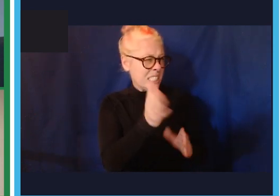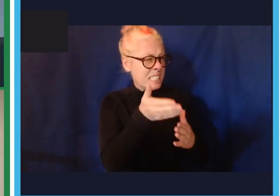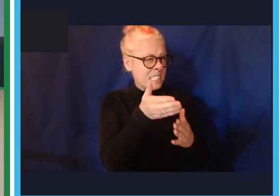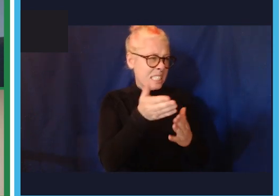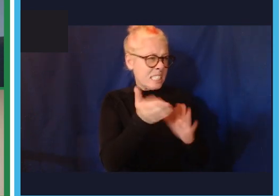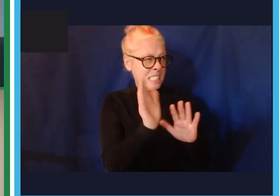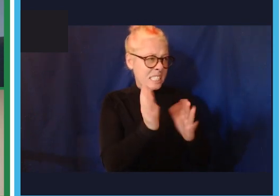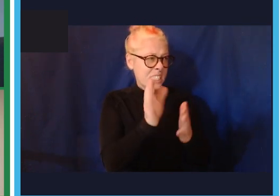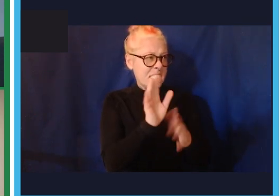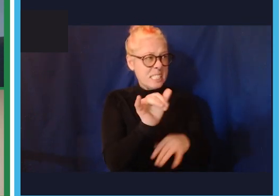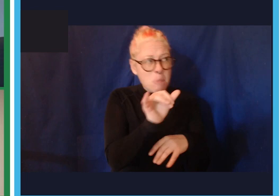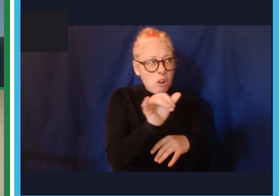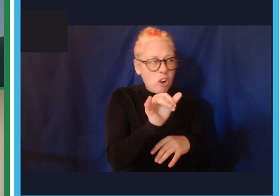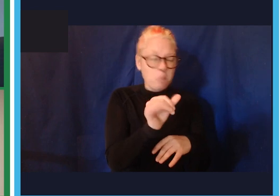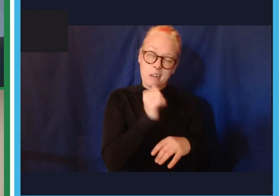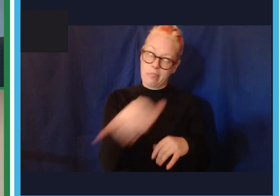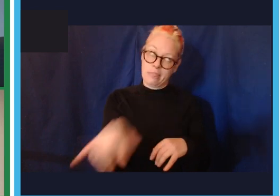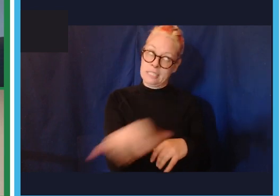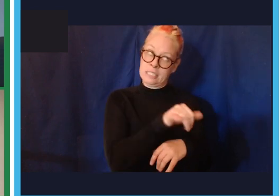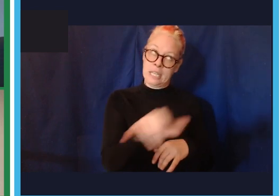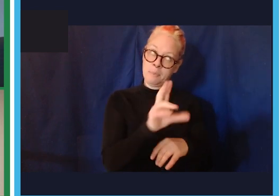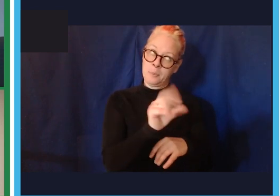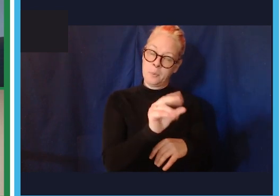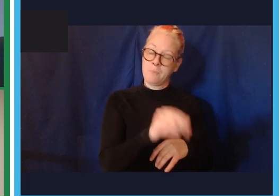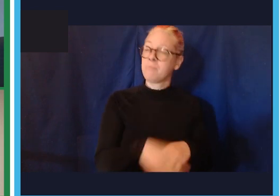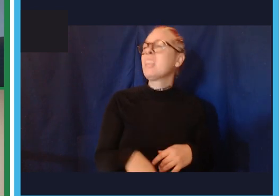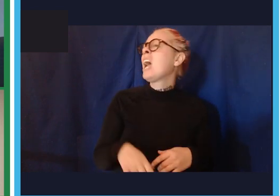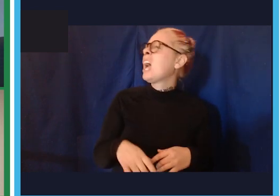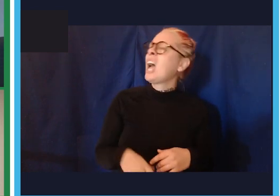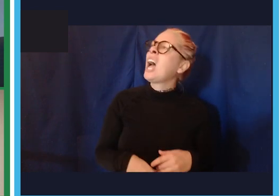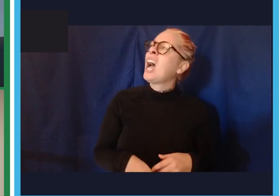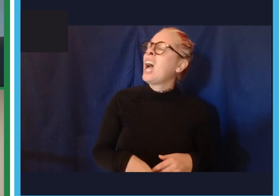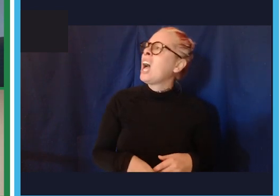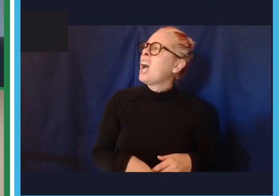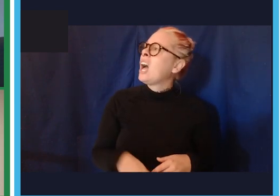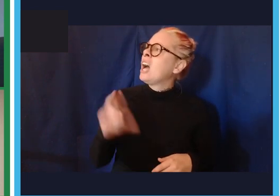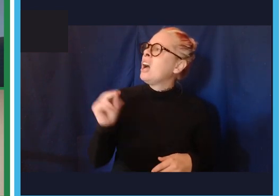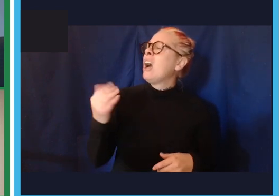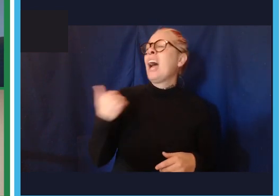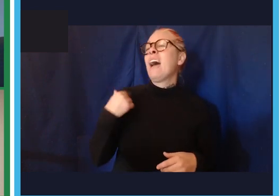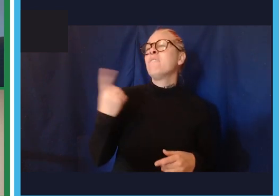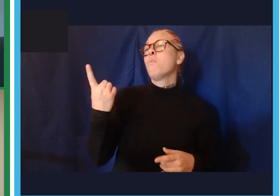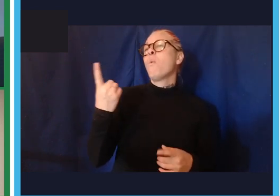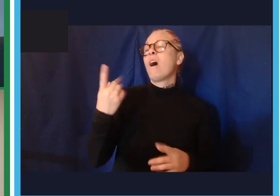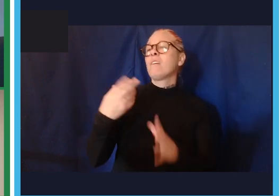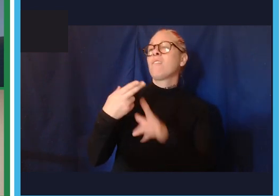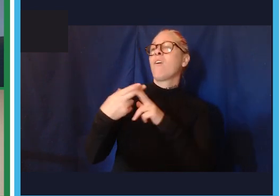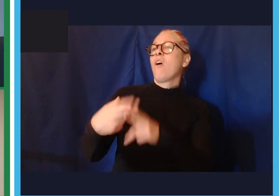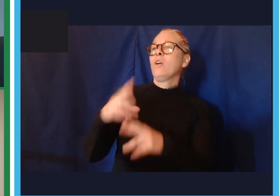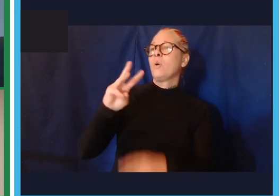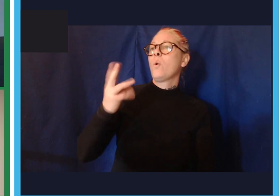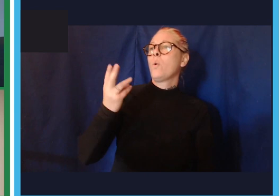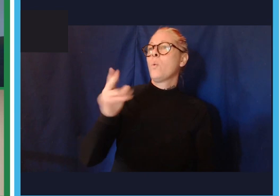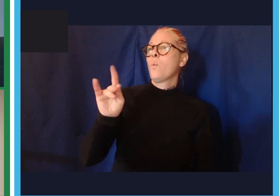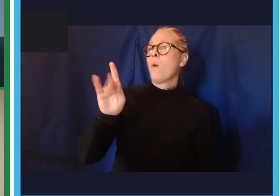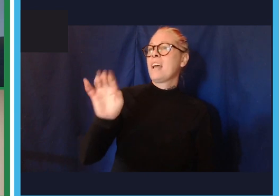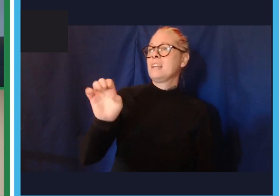burger kind of joint. Yeah. But certainly not the phenomenon we call